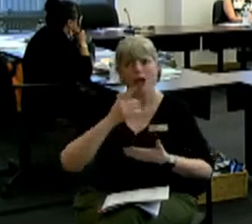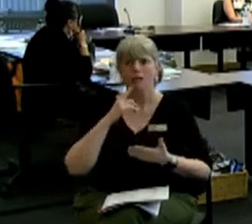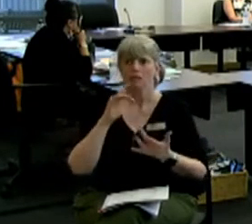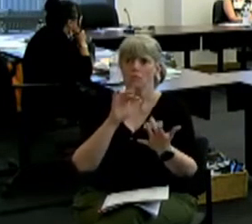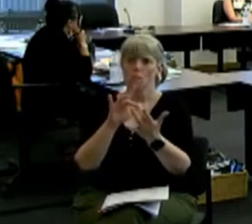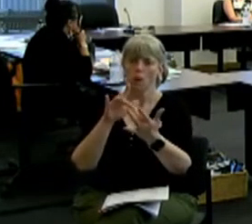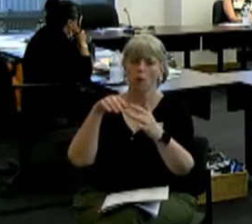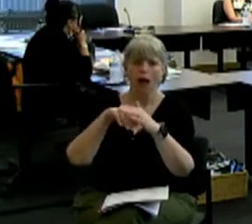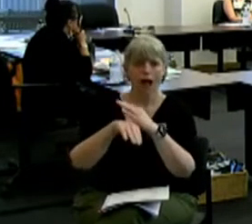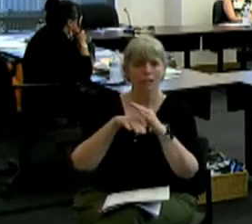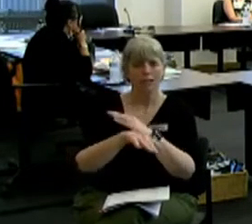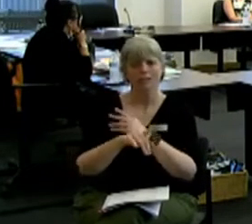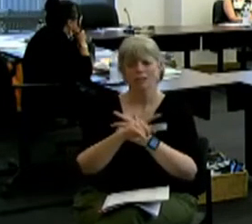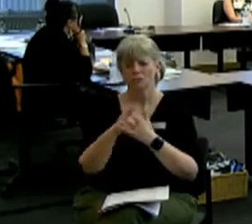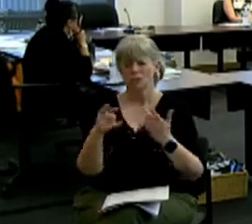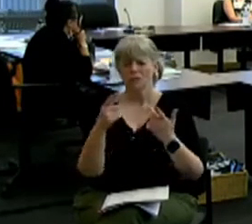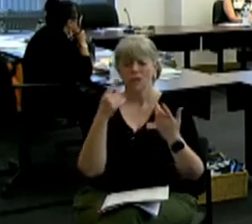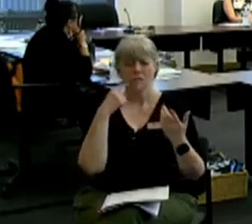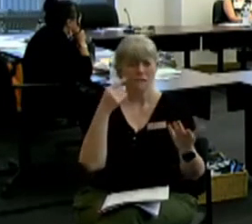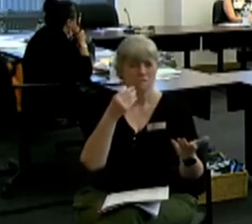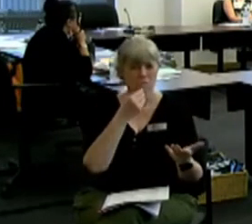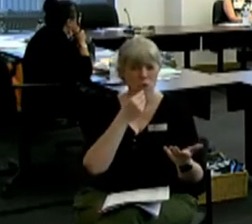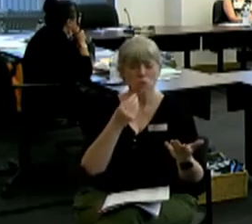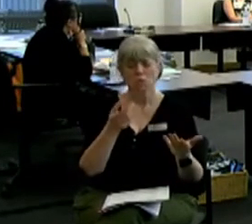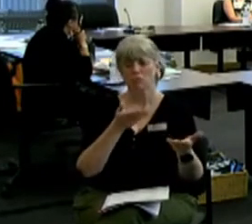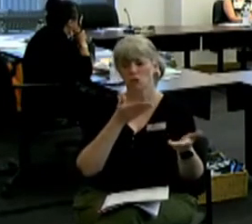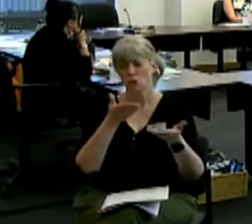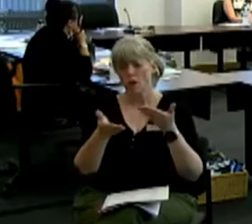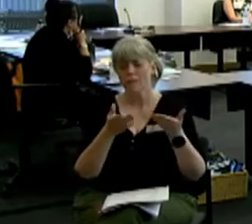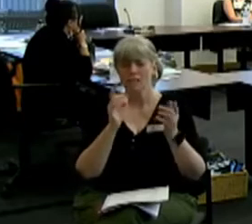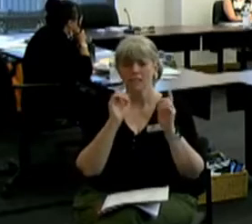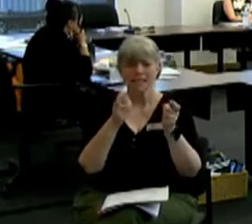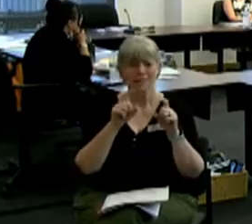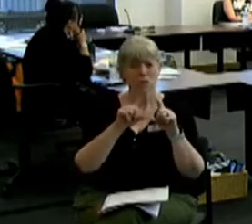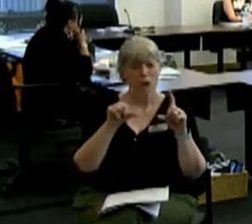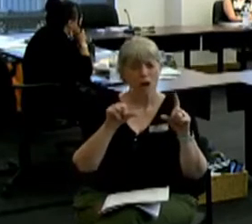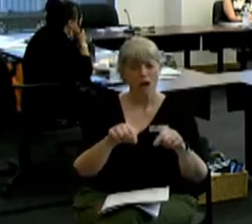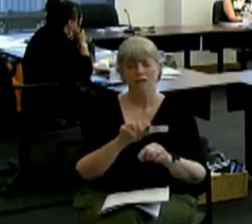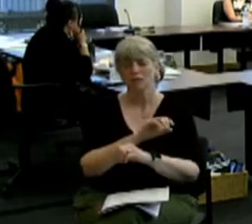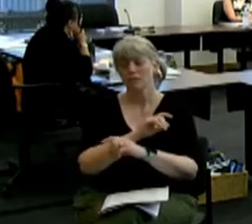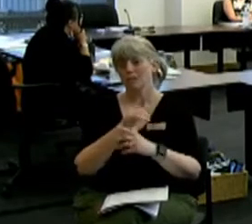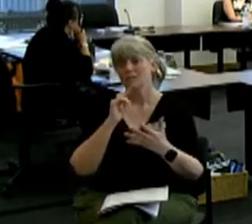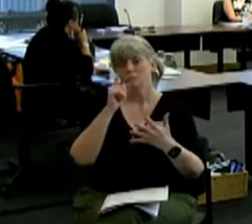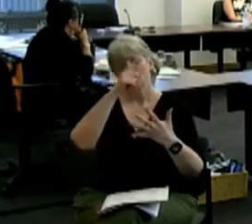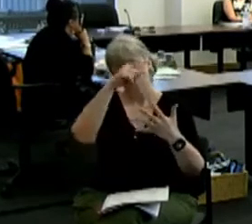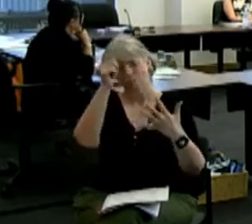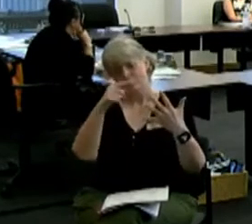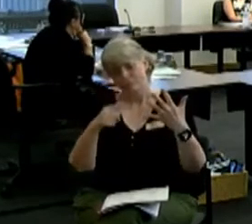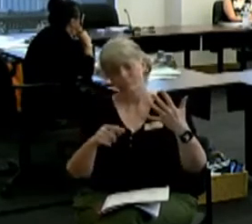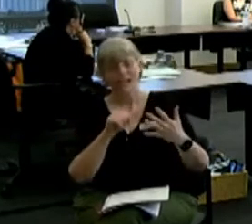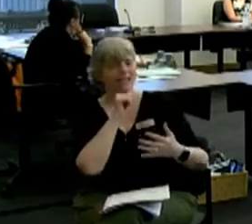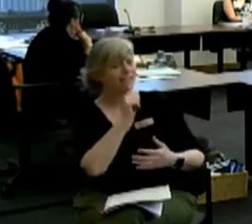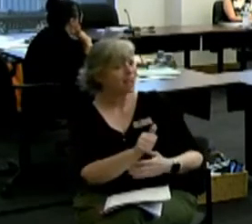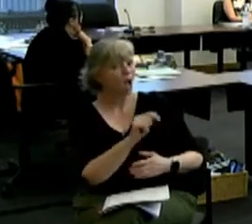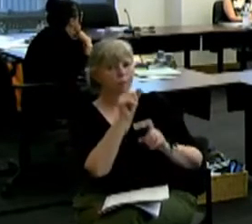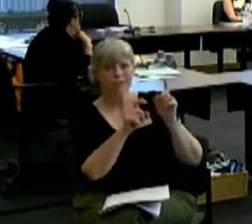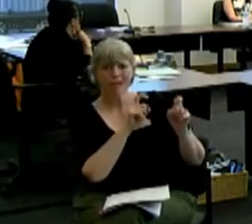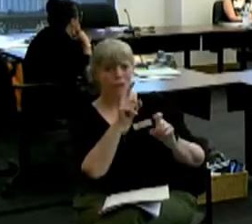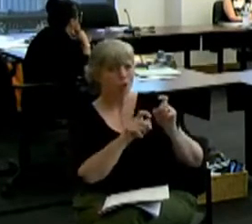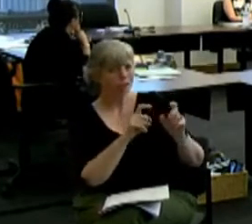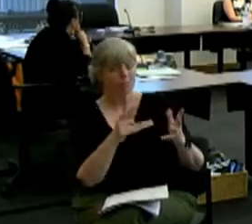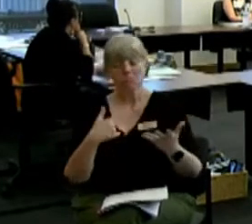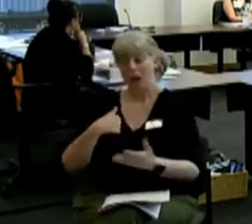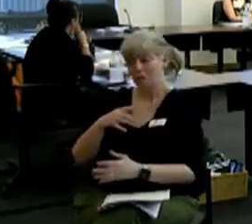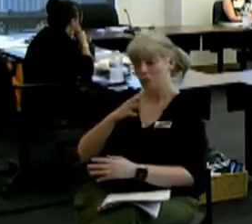remote access. You guys were there for food, for service, for gift cards. It's just immeasurable. It's not being questioned. No,